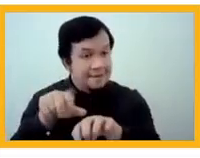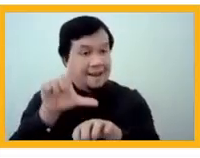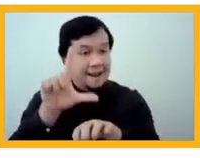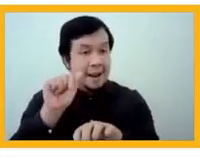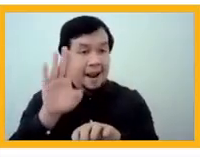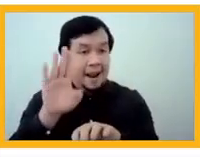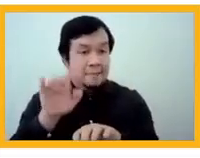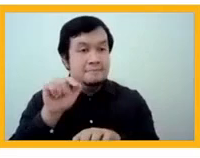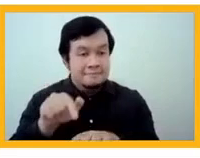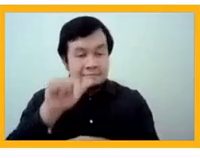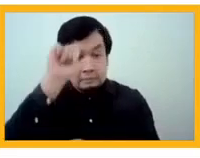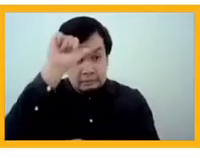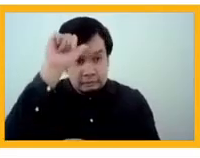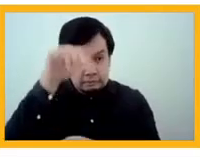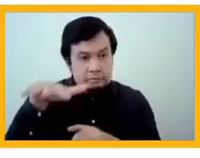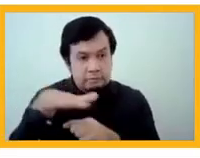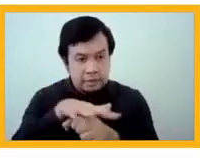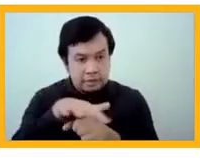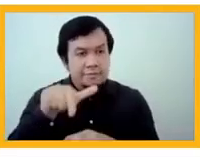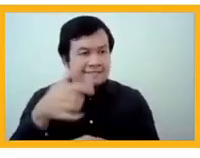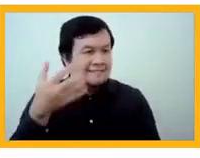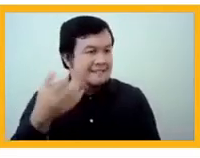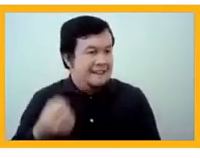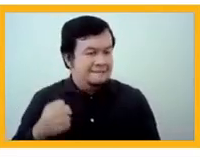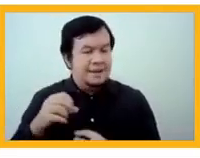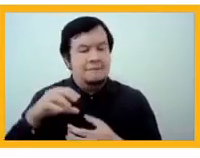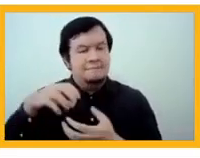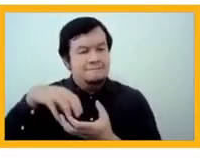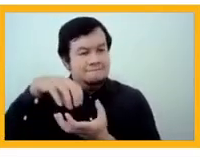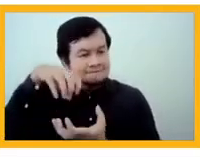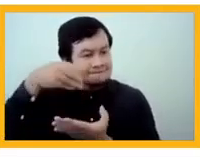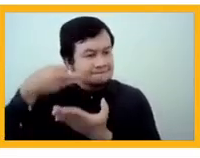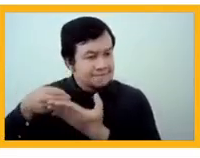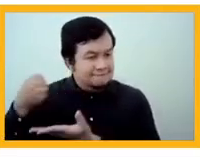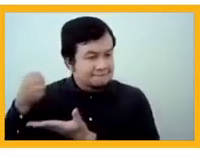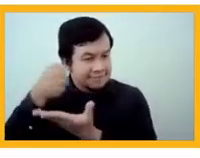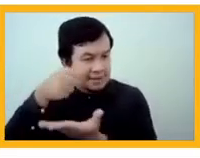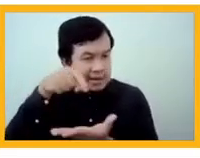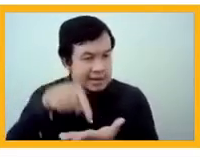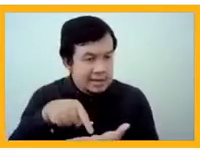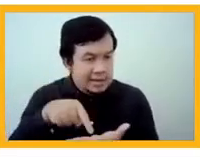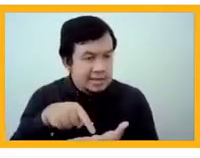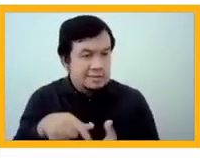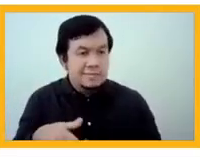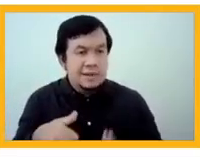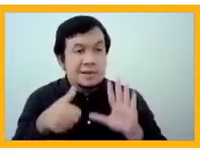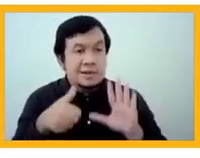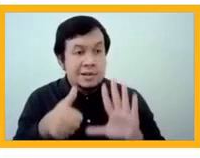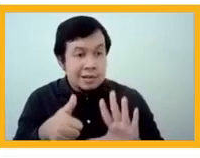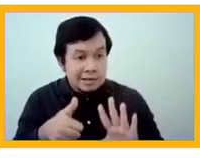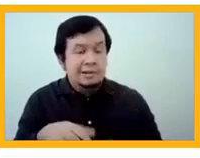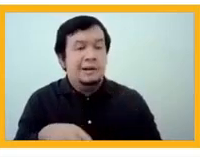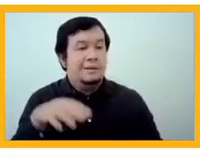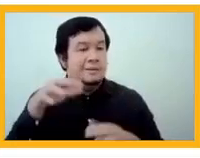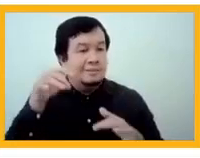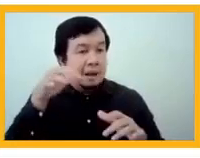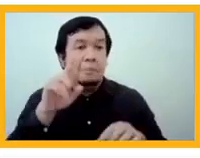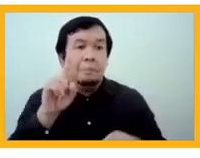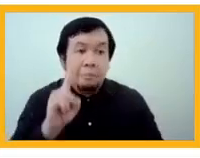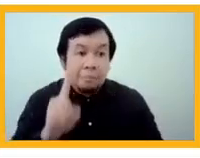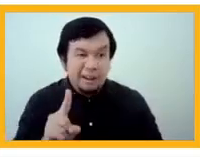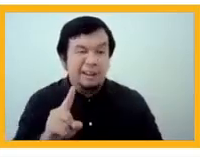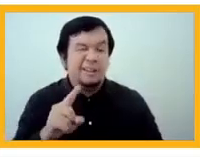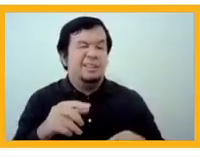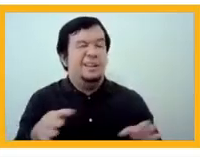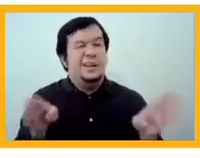built, it had 6 to 8 computers, but the lab was locked and the principal basically had the key. And in practice, that lab was being used for only about